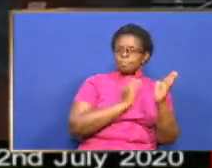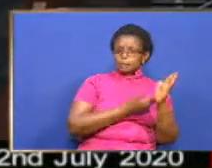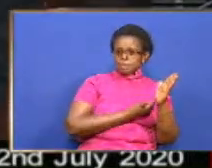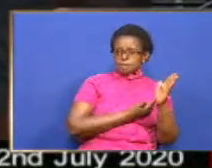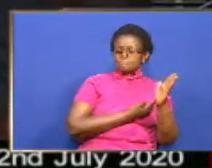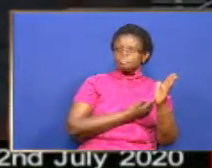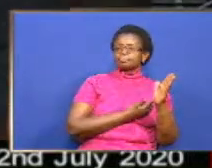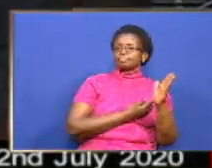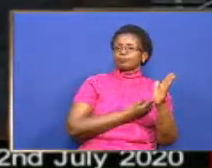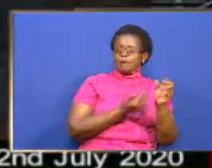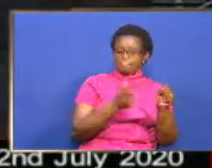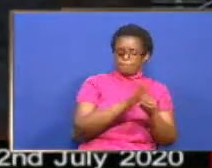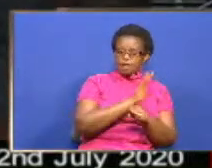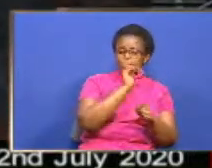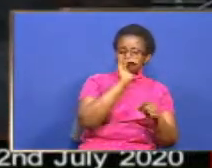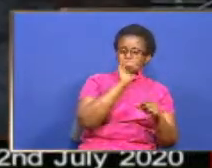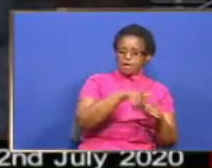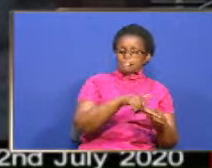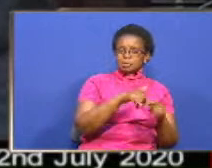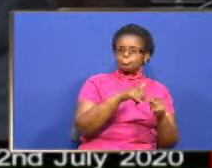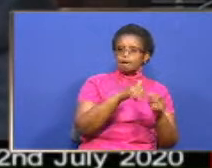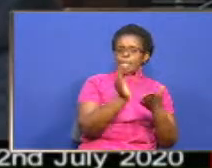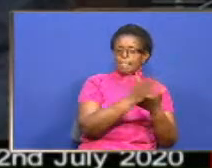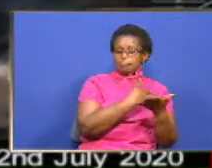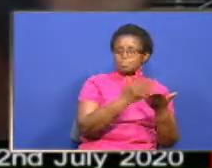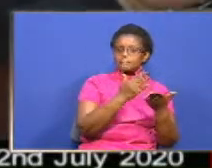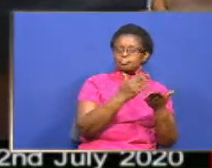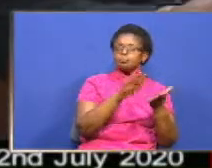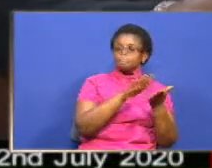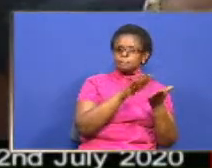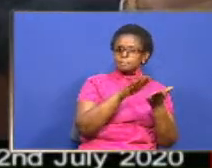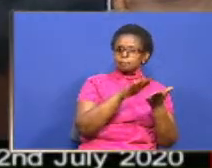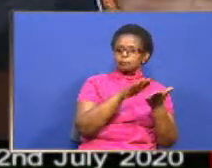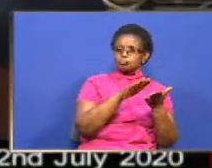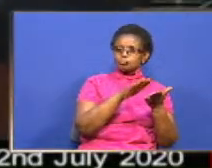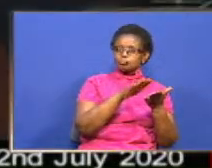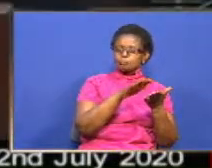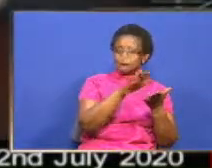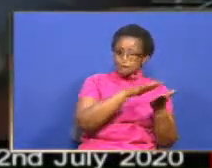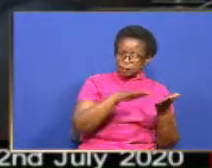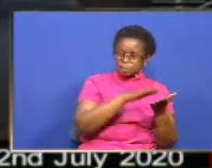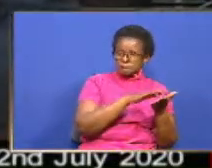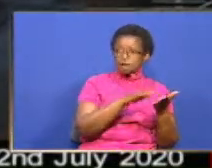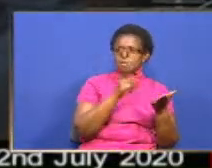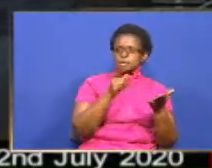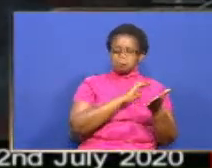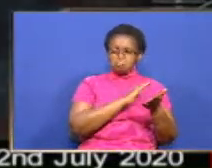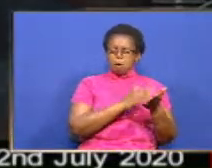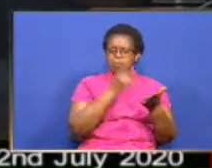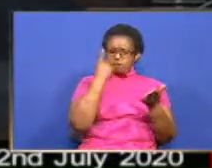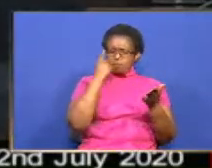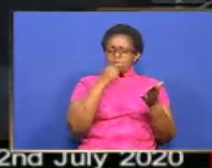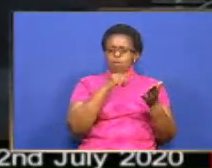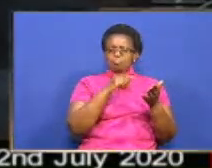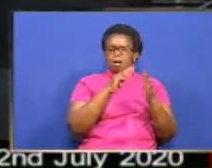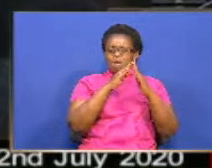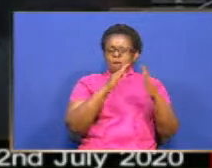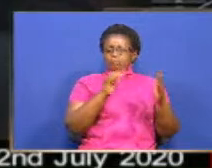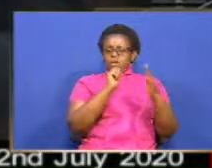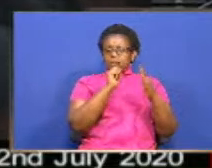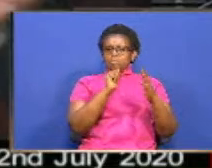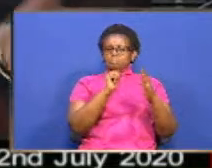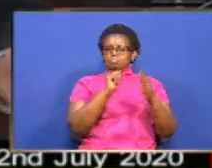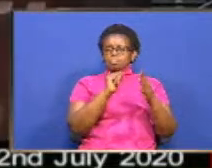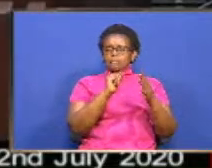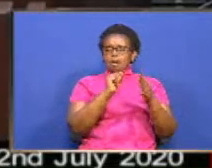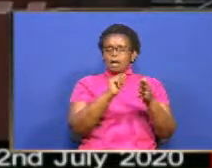vacancy that is there. This is one of the powers reserved for the House Business Committee. It doesn't